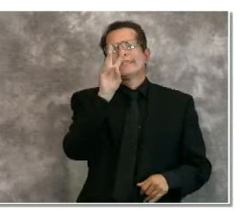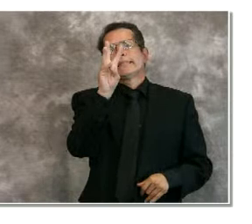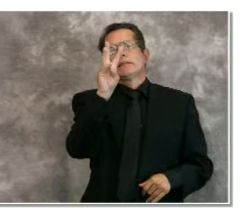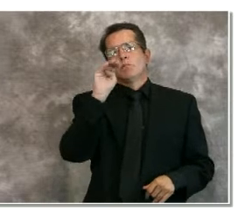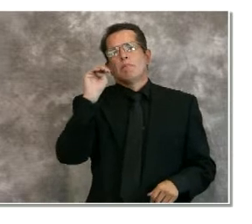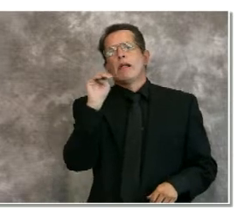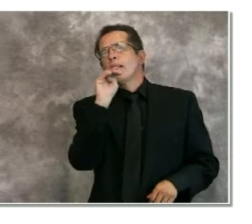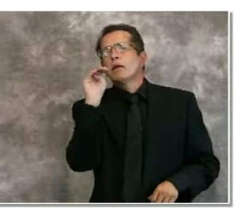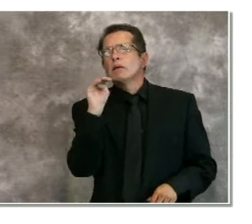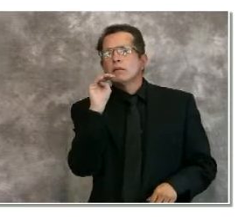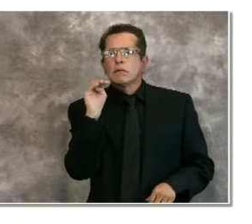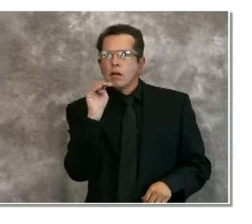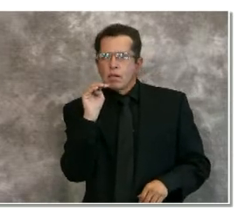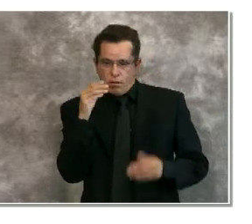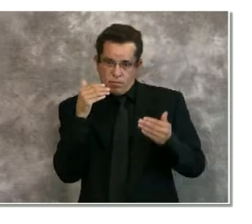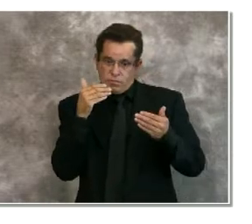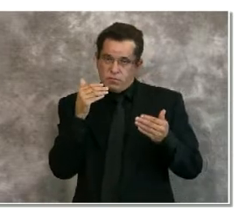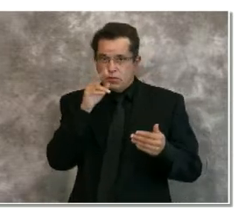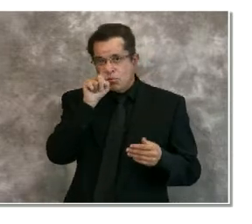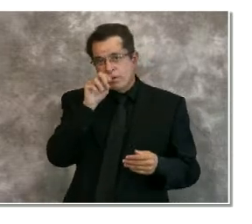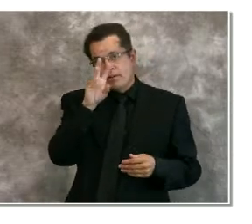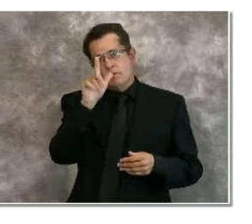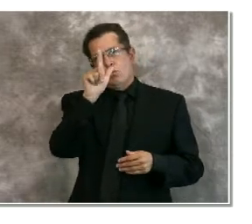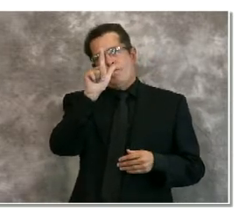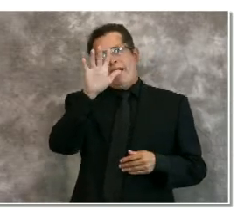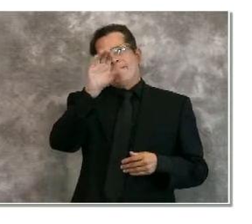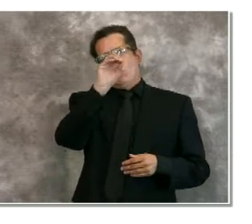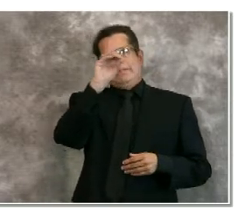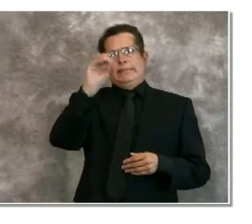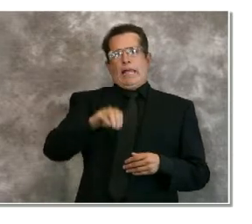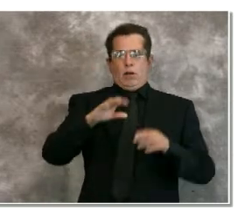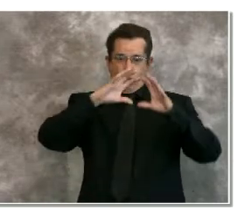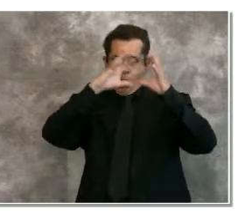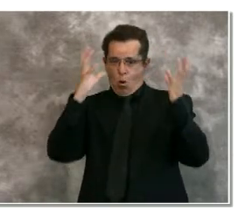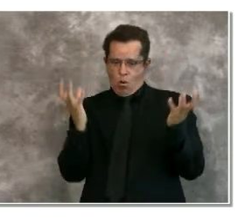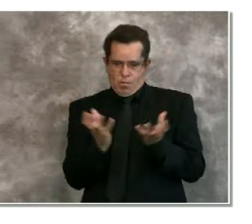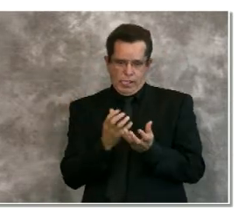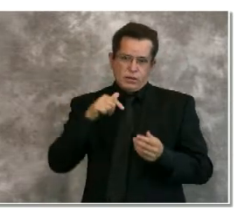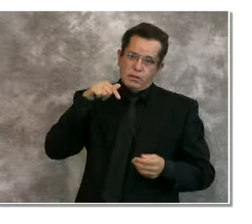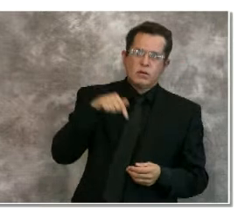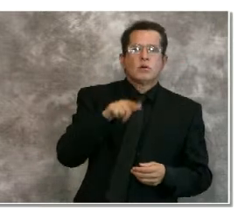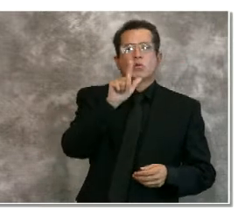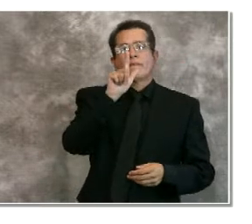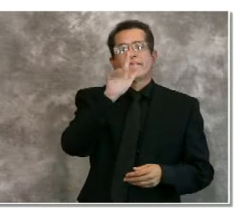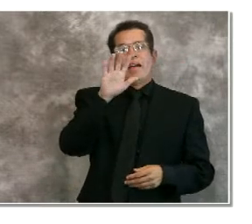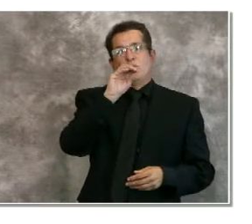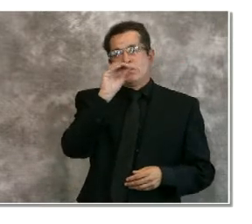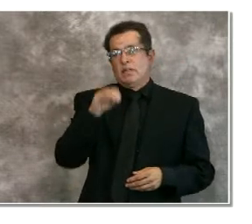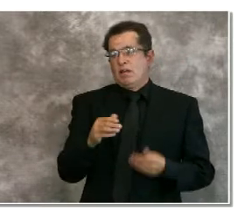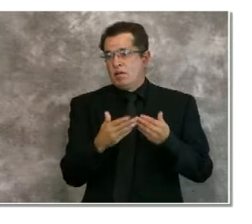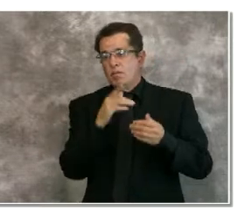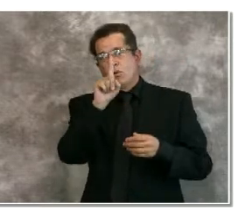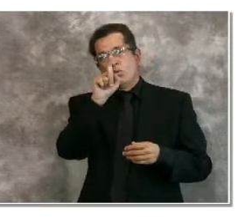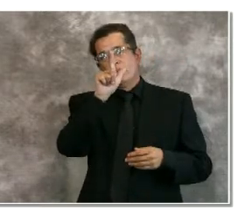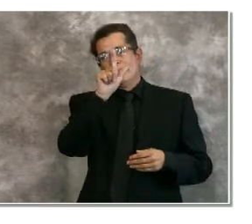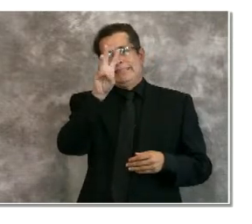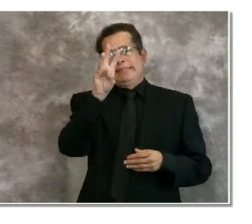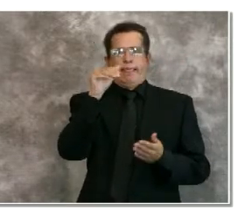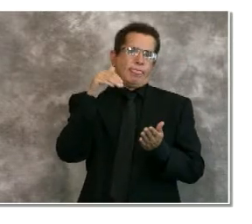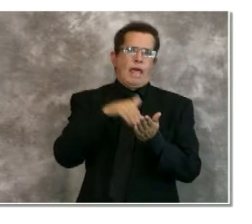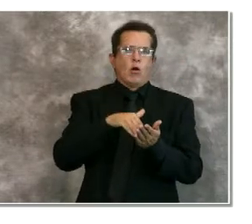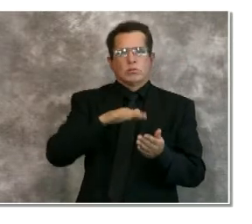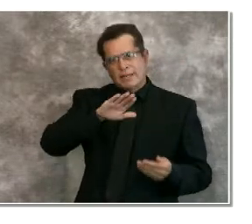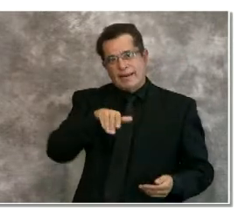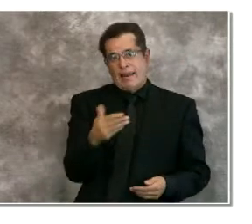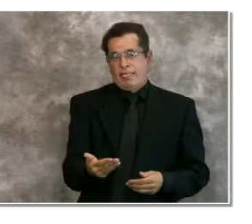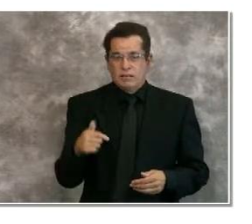million positive cases, now at 25% of the global number, and includes almost 126,000 deaths. In the